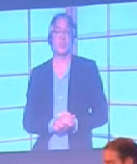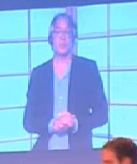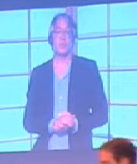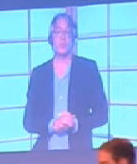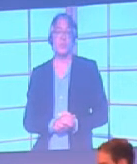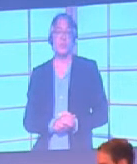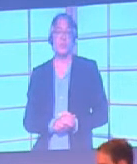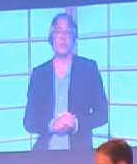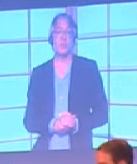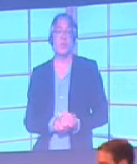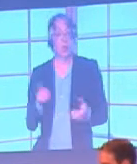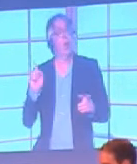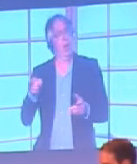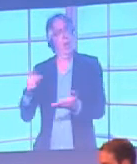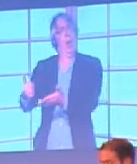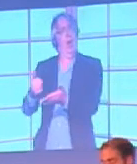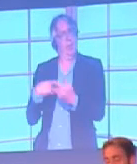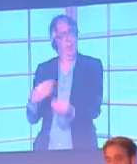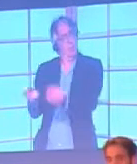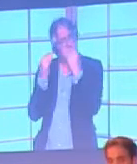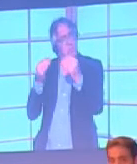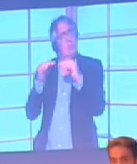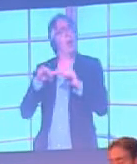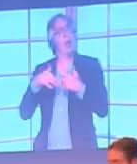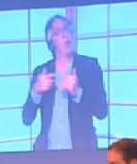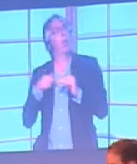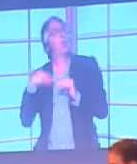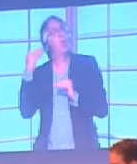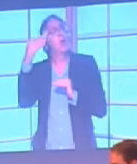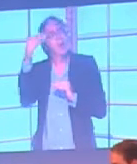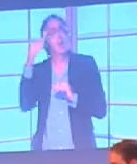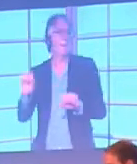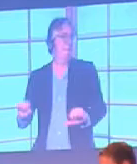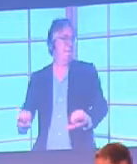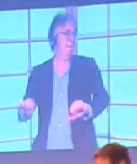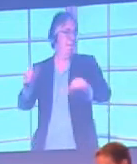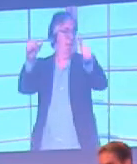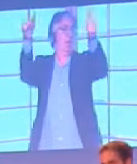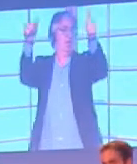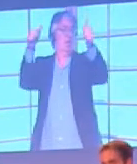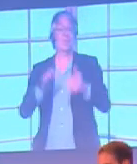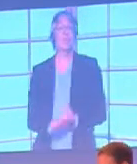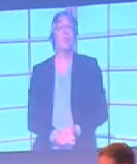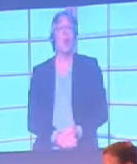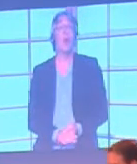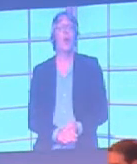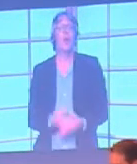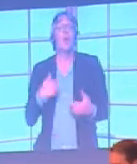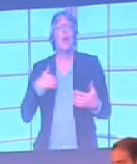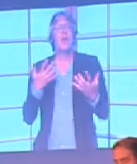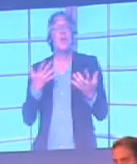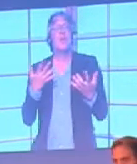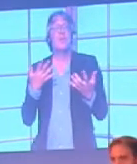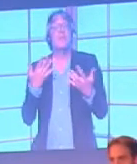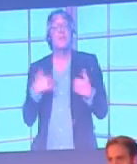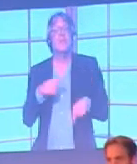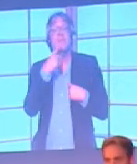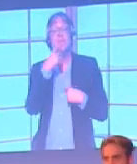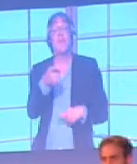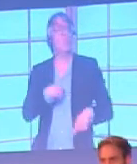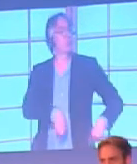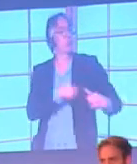this experience better. So I was speaking about welcoming, and I think I've already mentioned a bit. There we want to